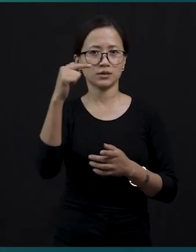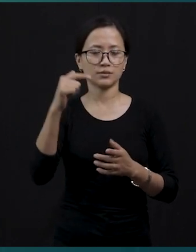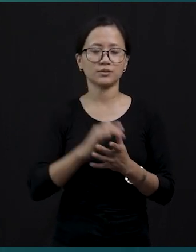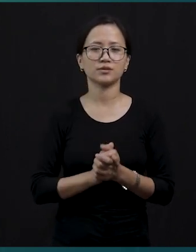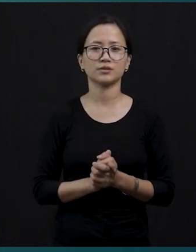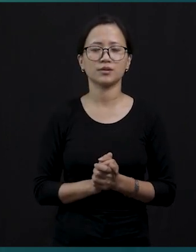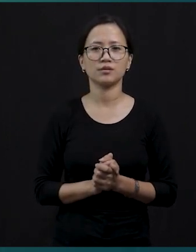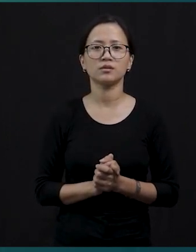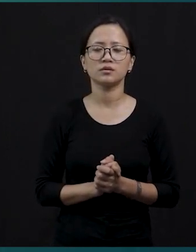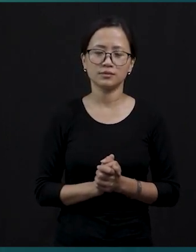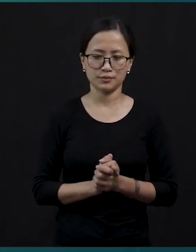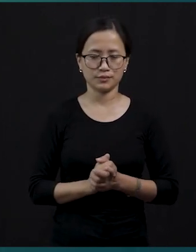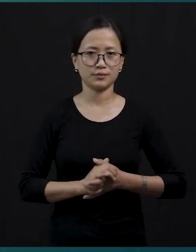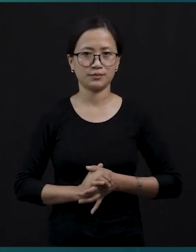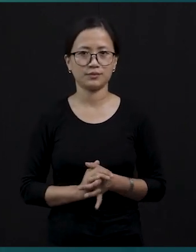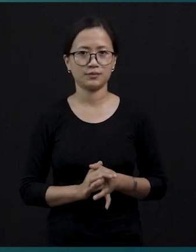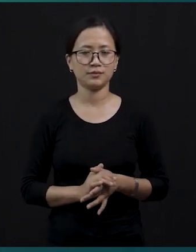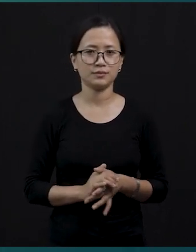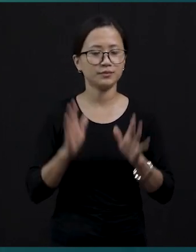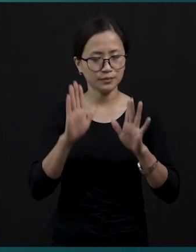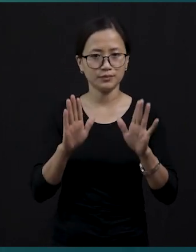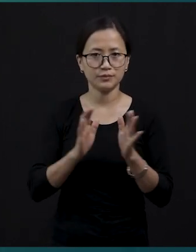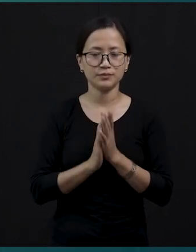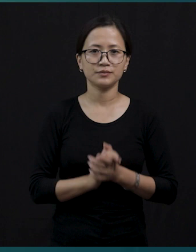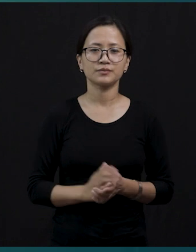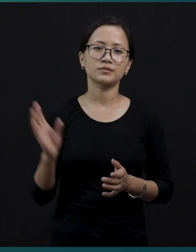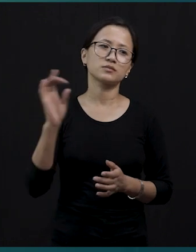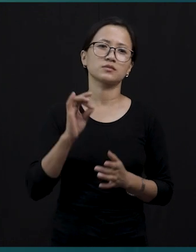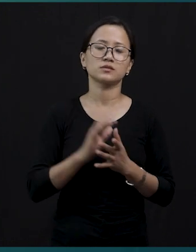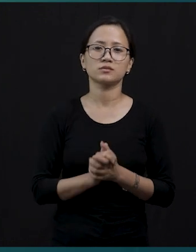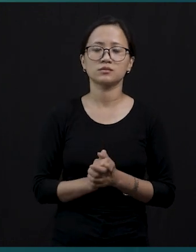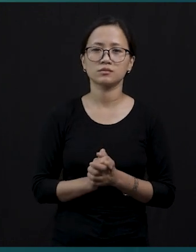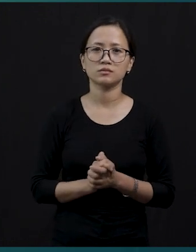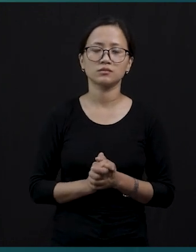subtraction. So in subtraction, you have again